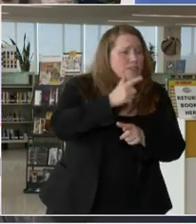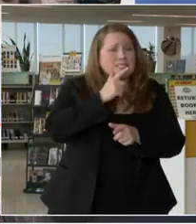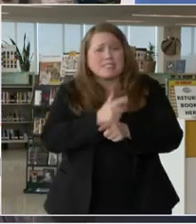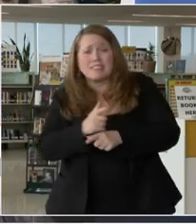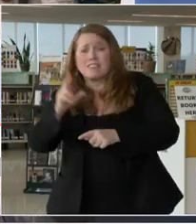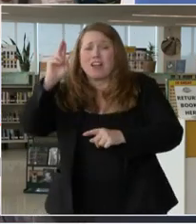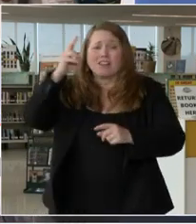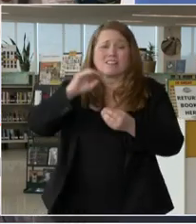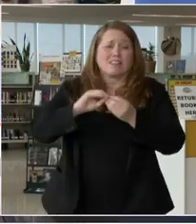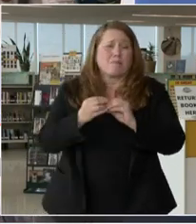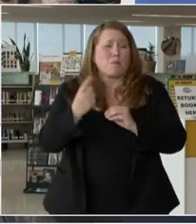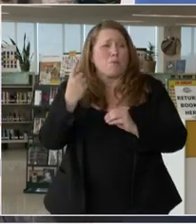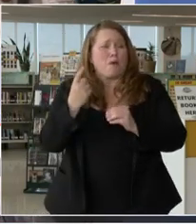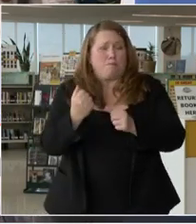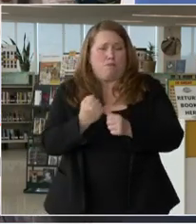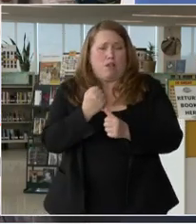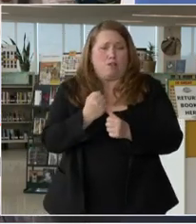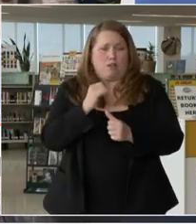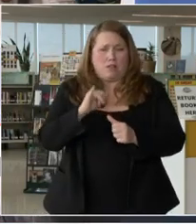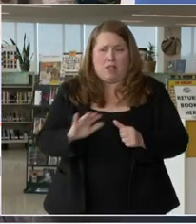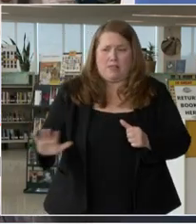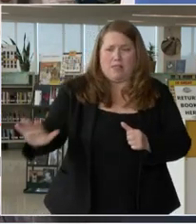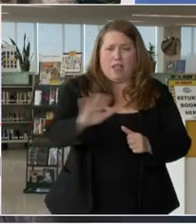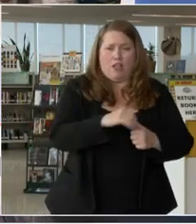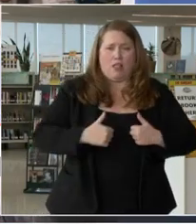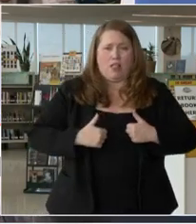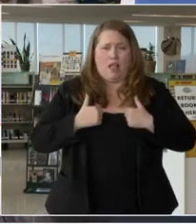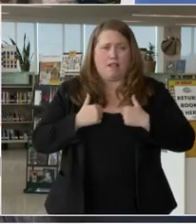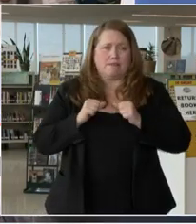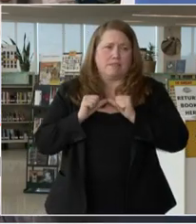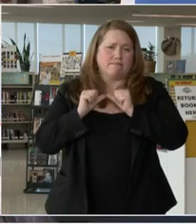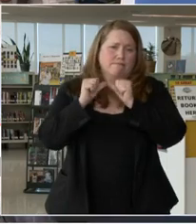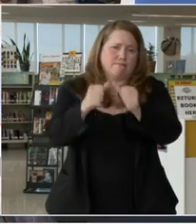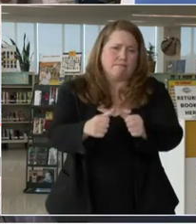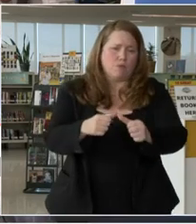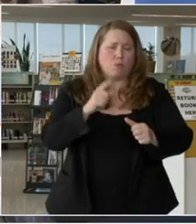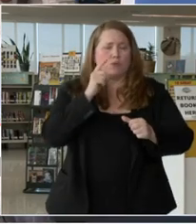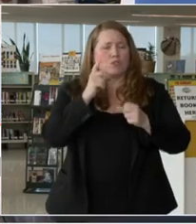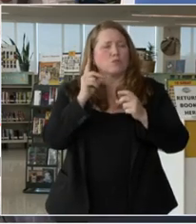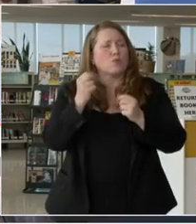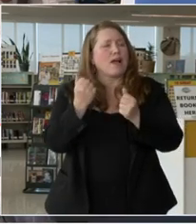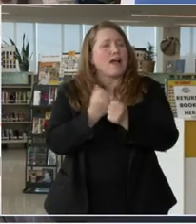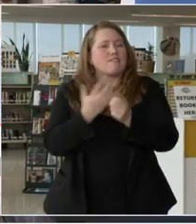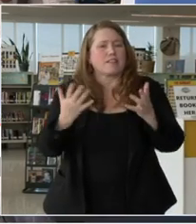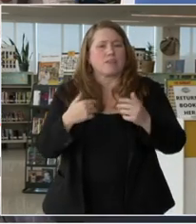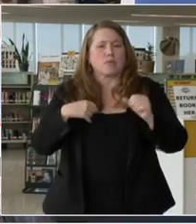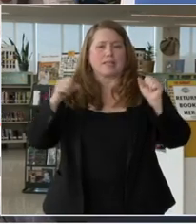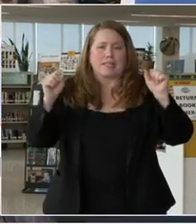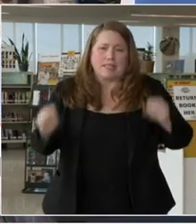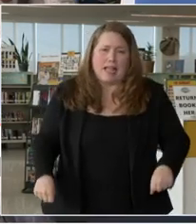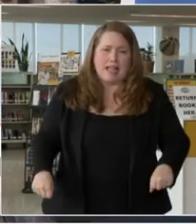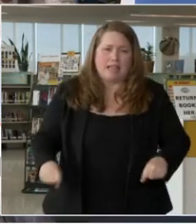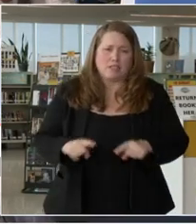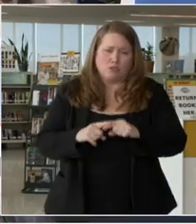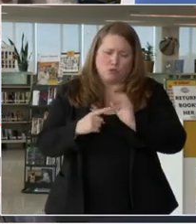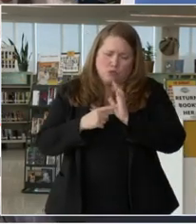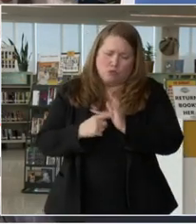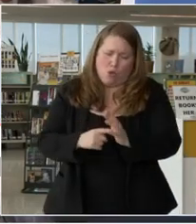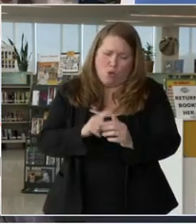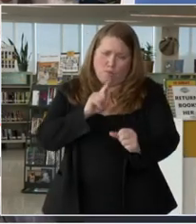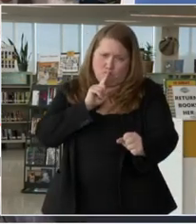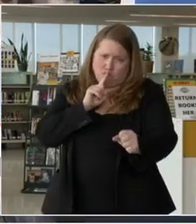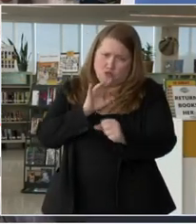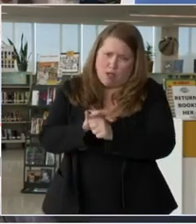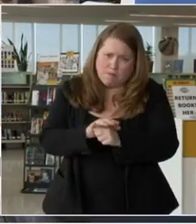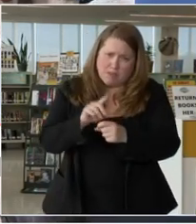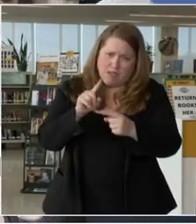number one priority. And we are going to try everything that shows promise until we flatten